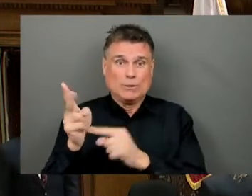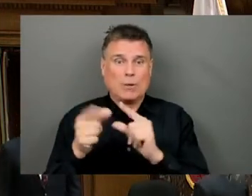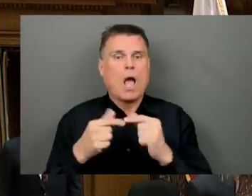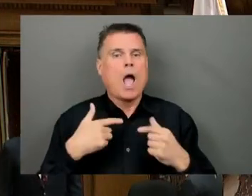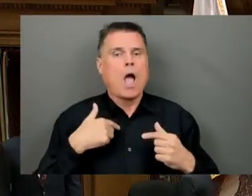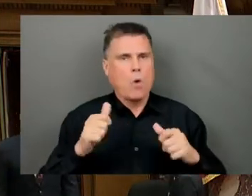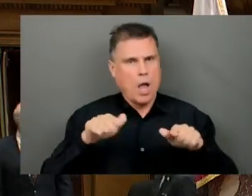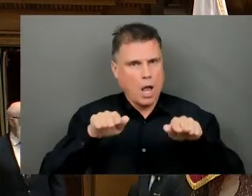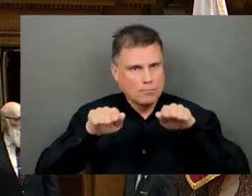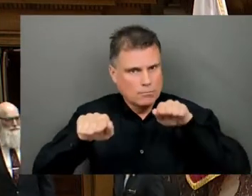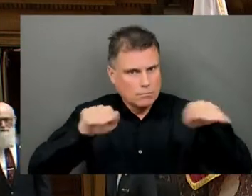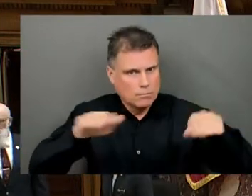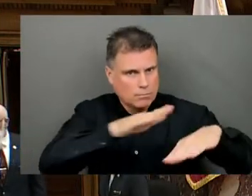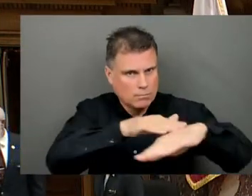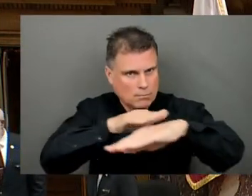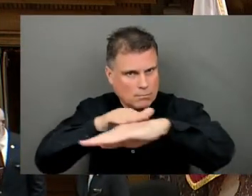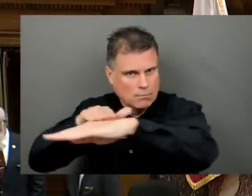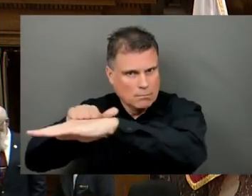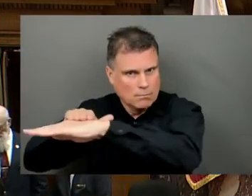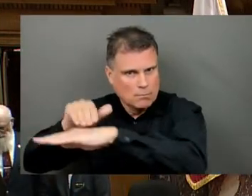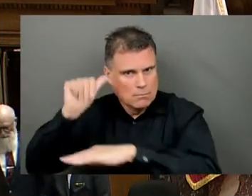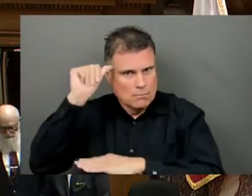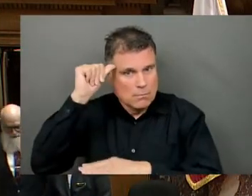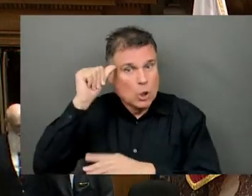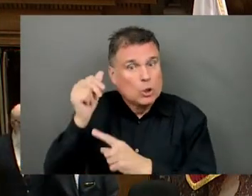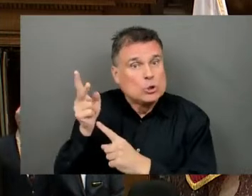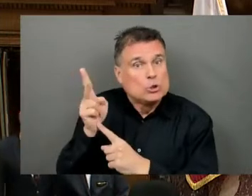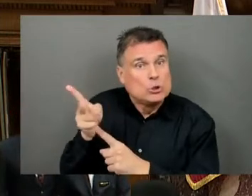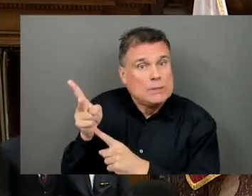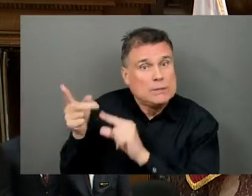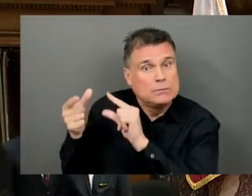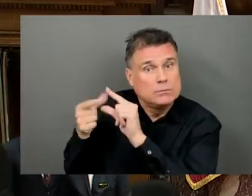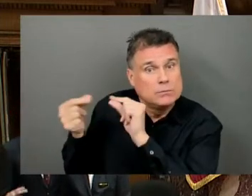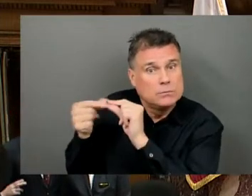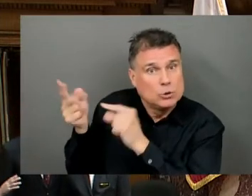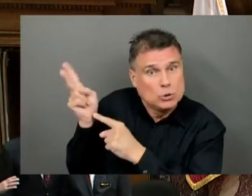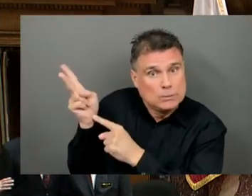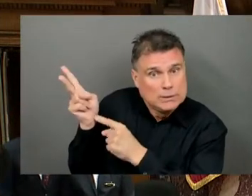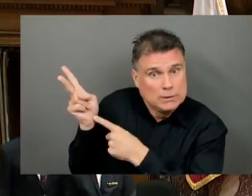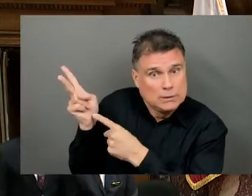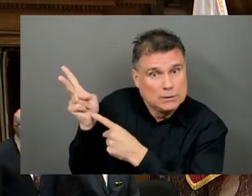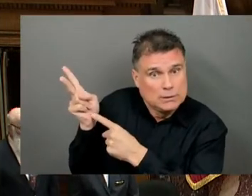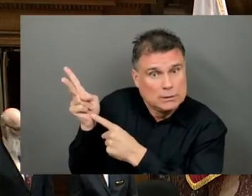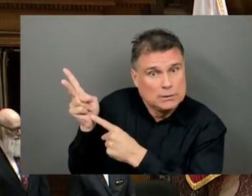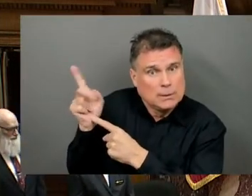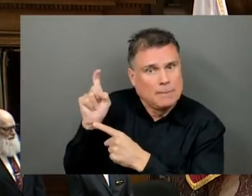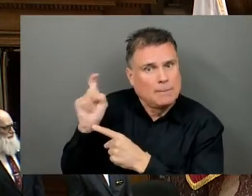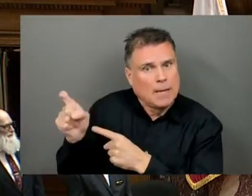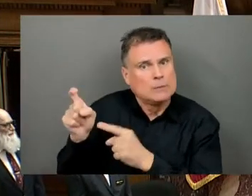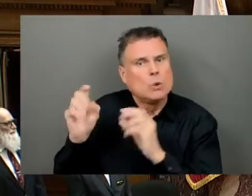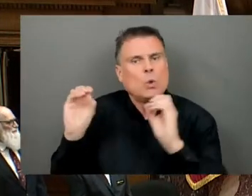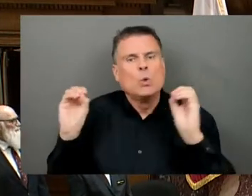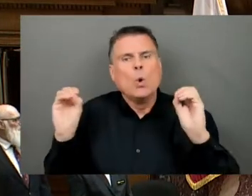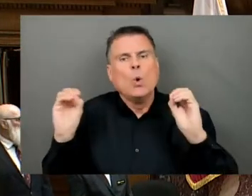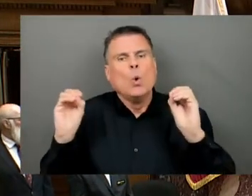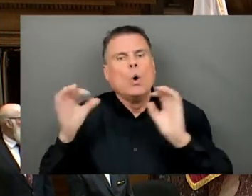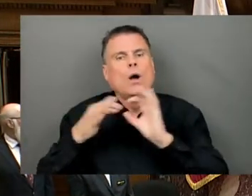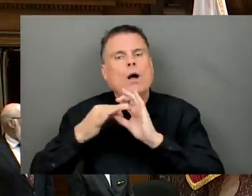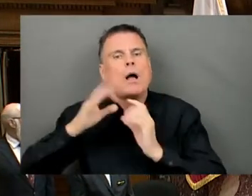be very nonpartisan. In the last couple of days, we have noted that some statements were not